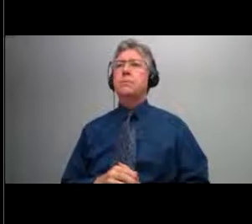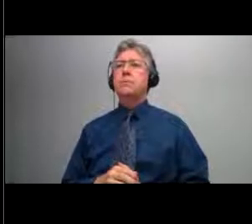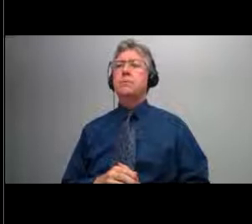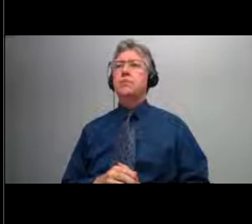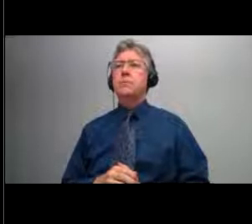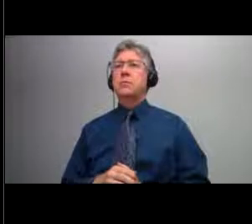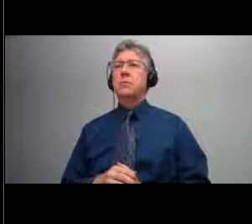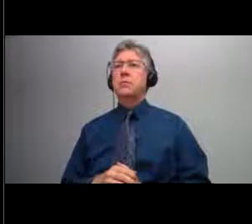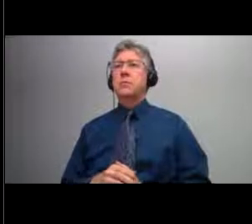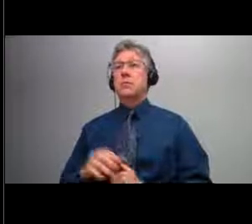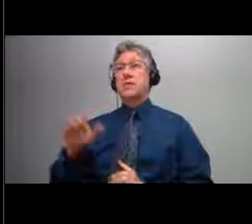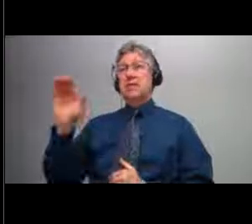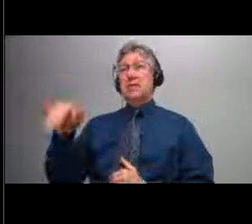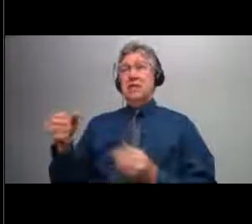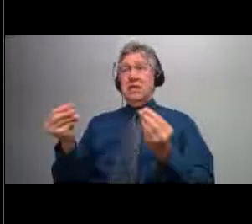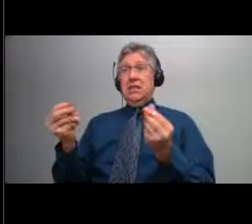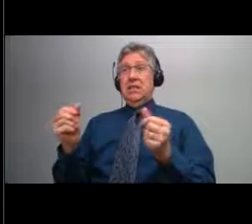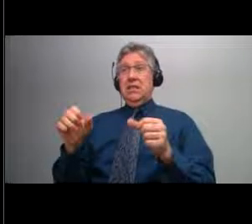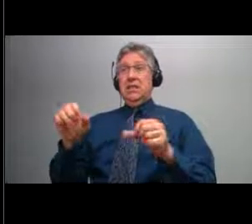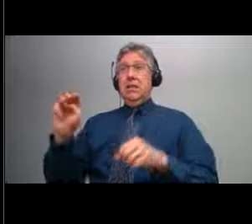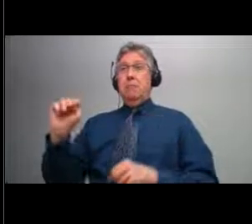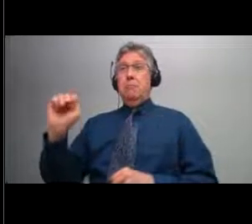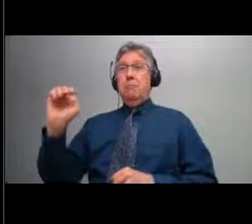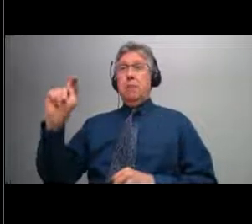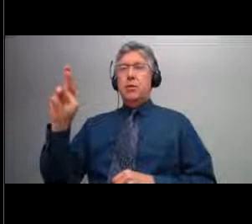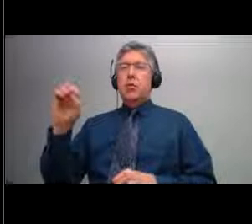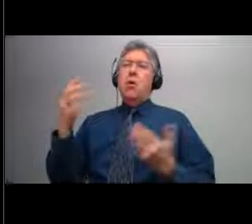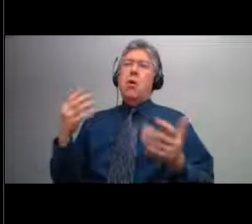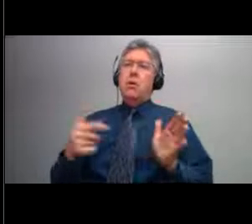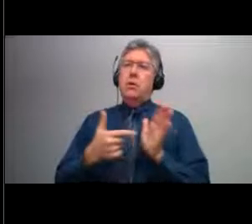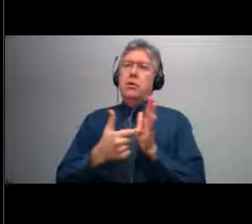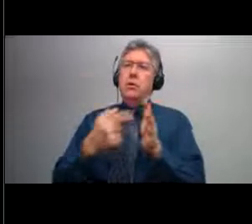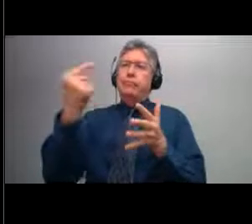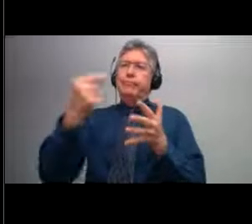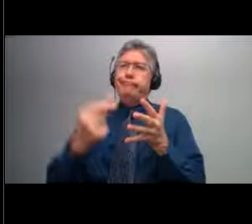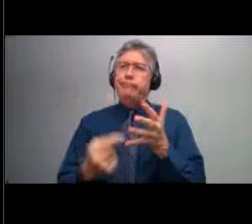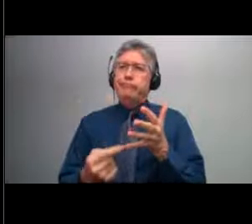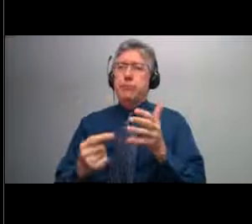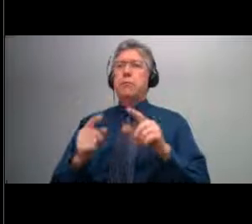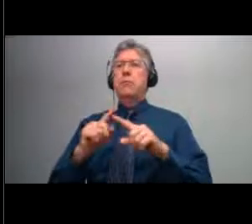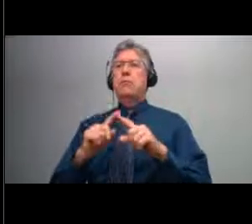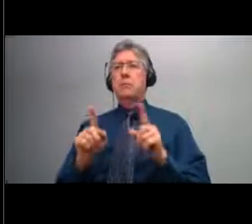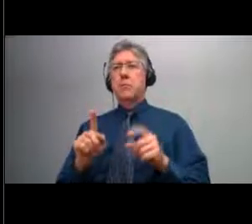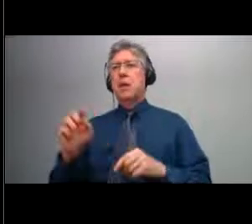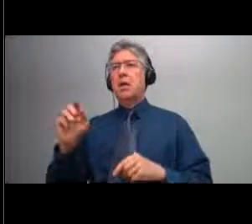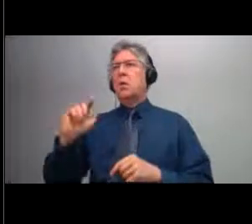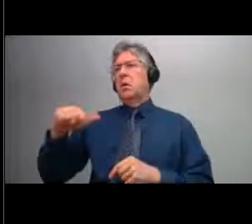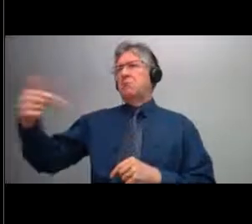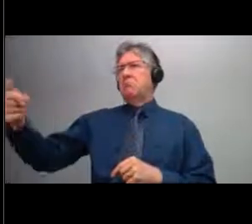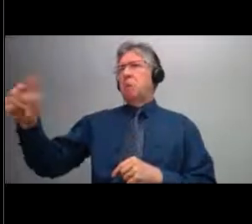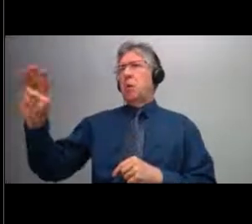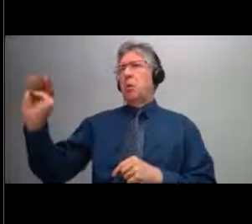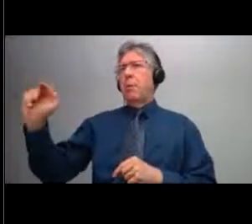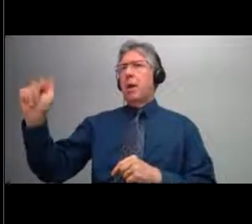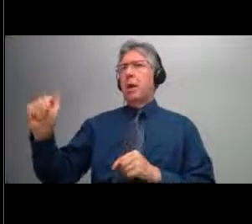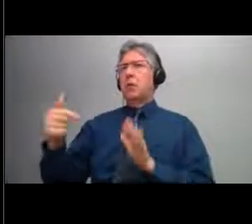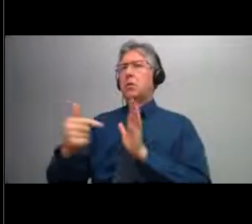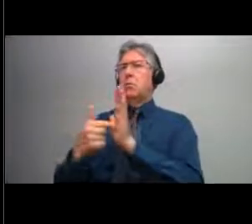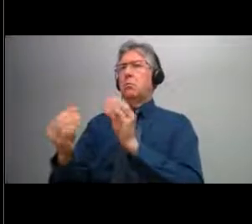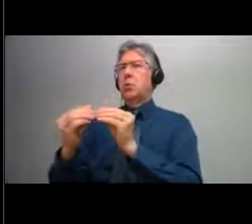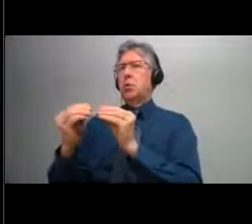At the Metro station property, we already walked through most of the changes, and staff from WMATA will highlight a few other items when we get to the next